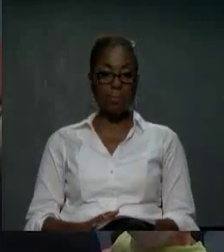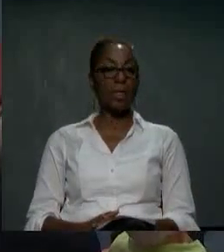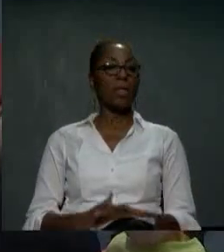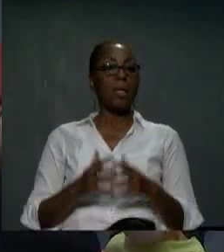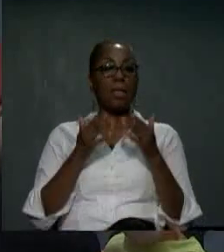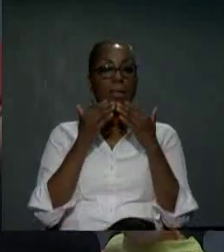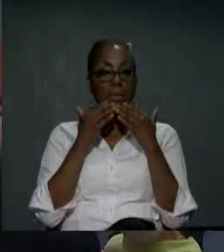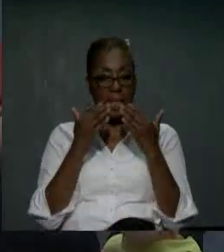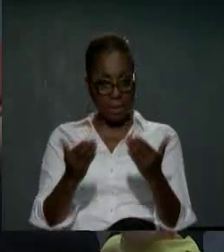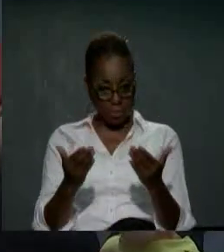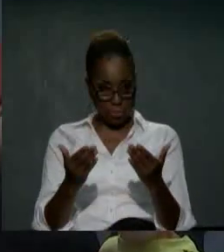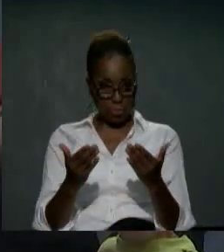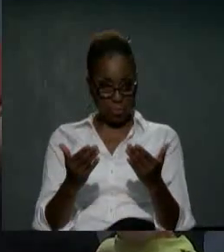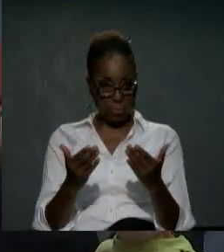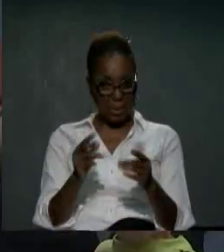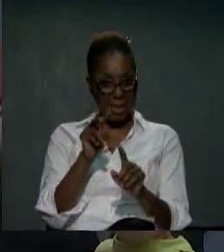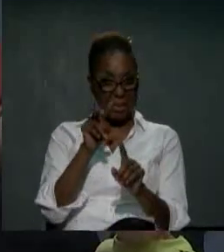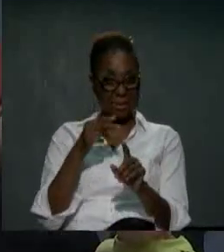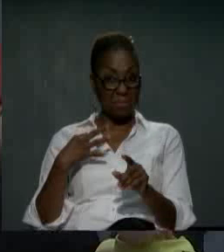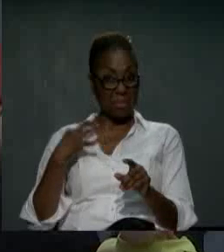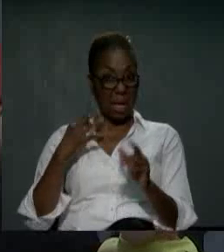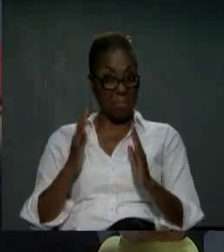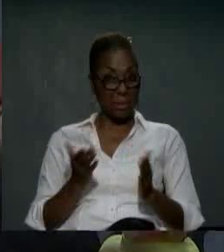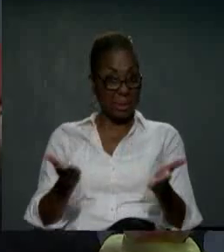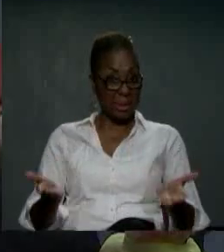Thank you. Is applicant here?